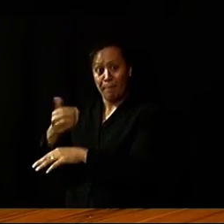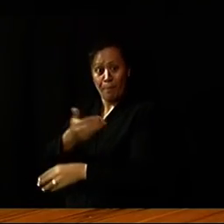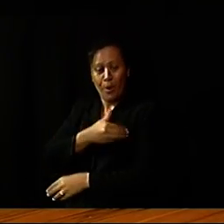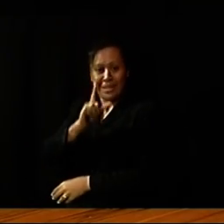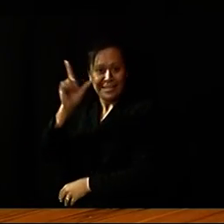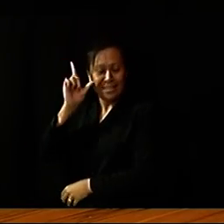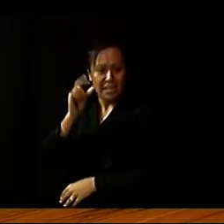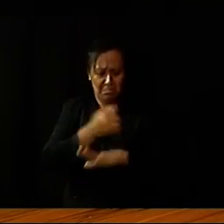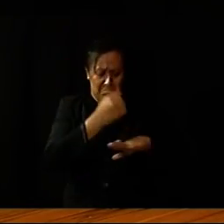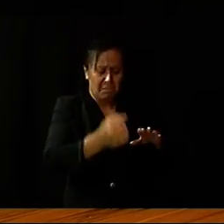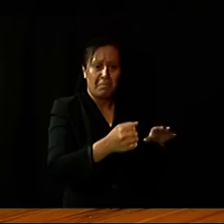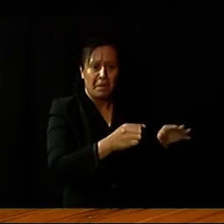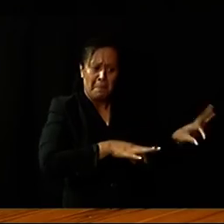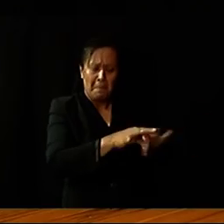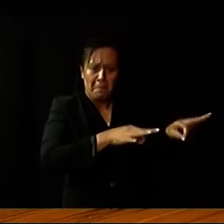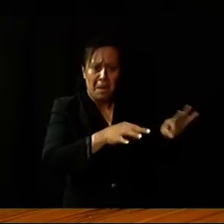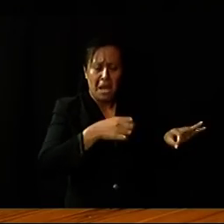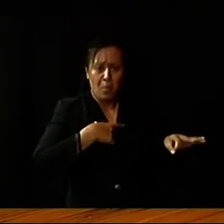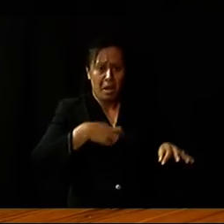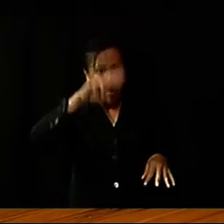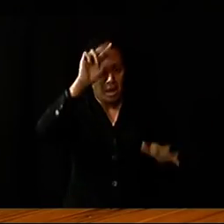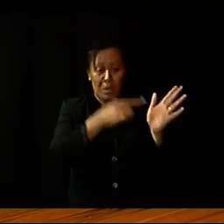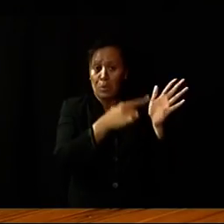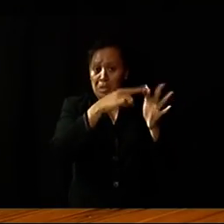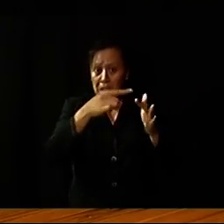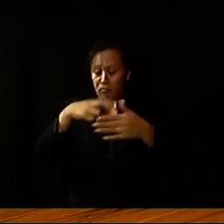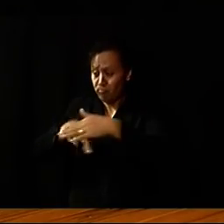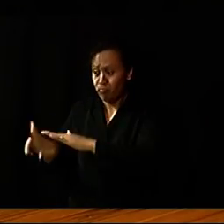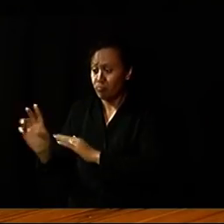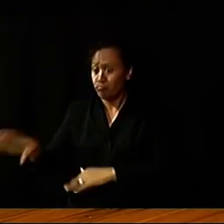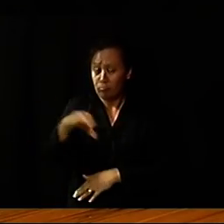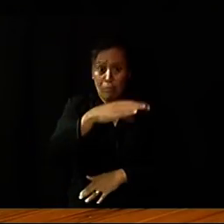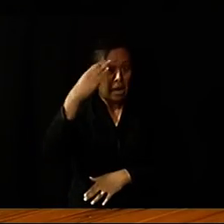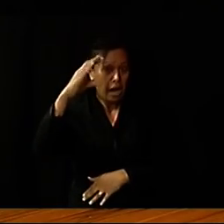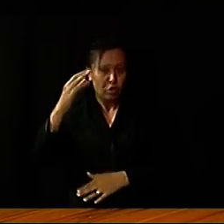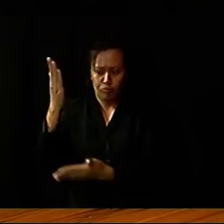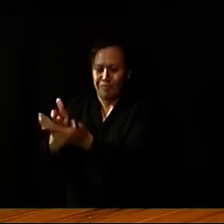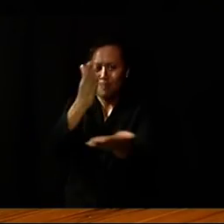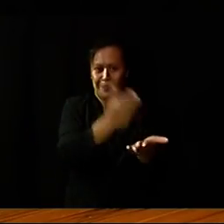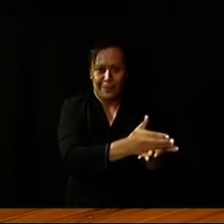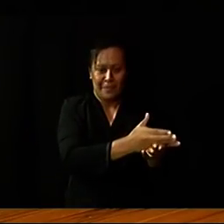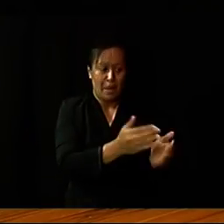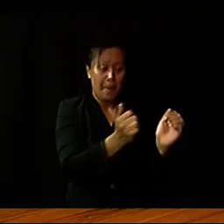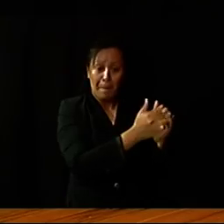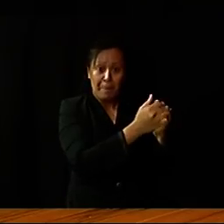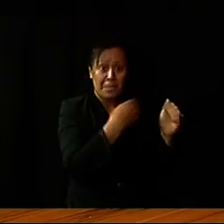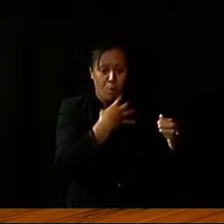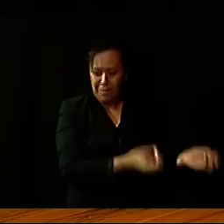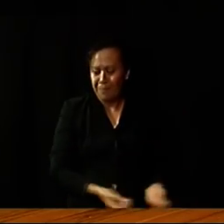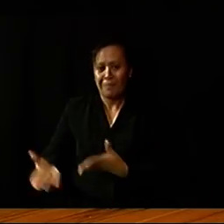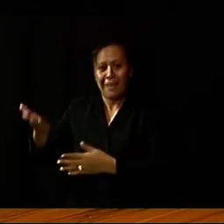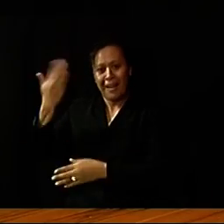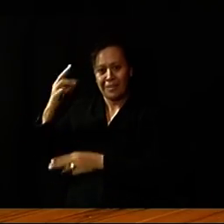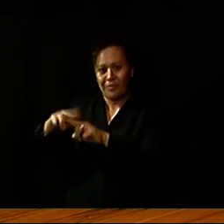yesterday. The government plans to file for Ratu Tevita's extradition in every country he visits. Extradition papers were sent